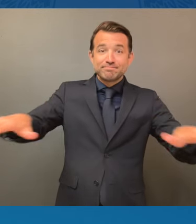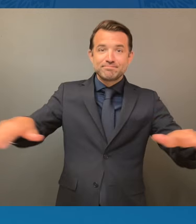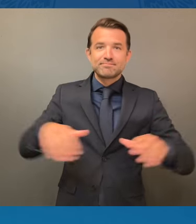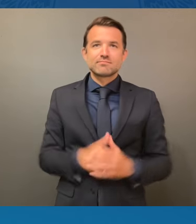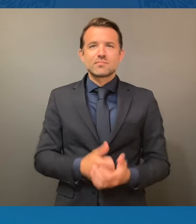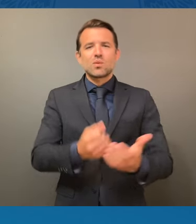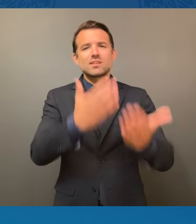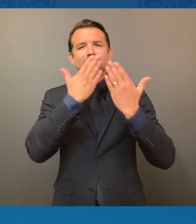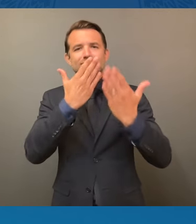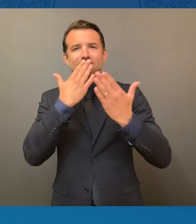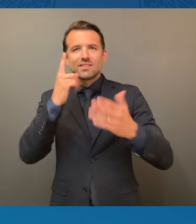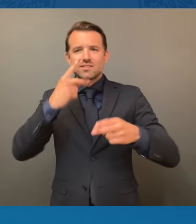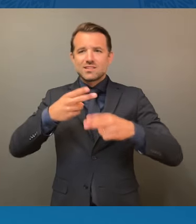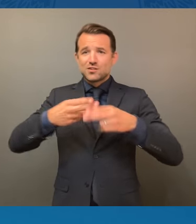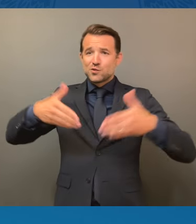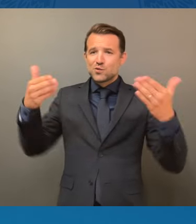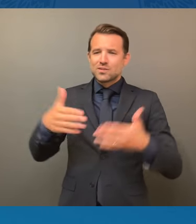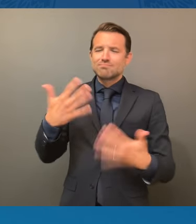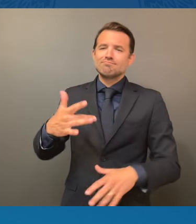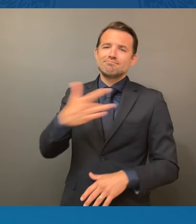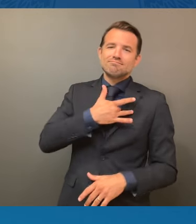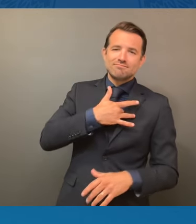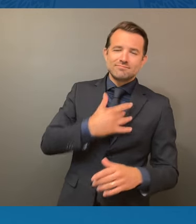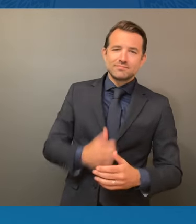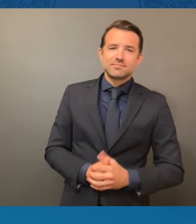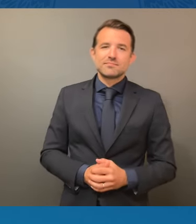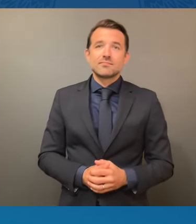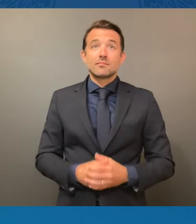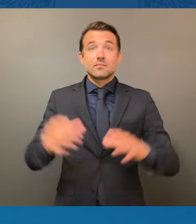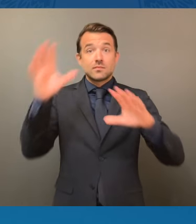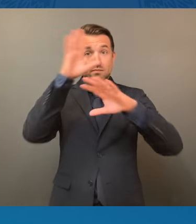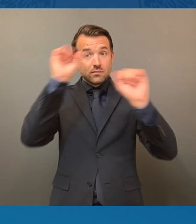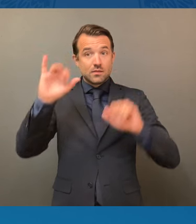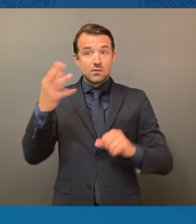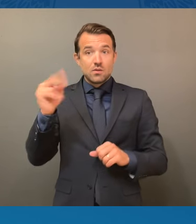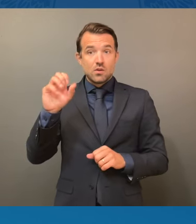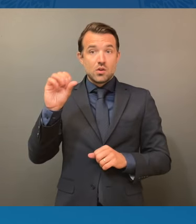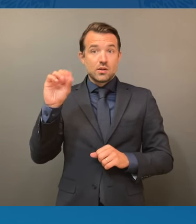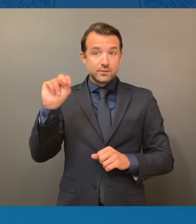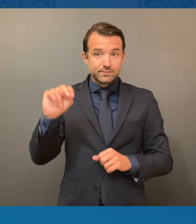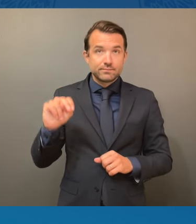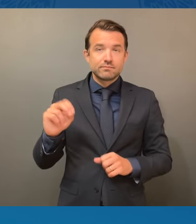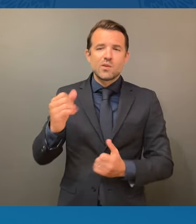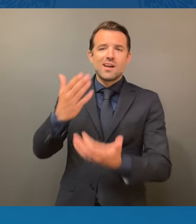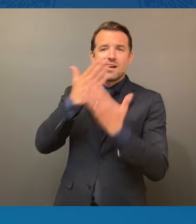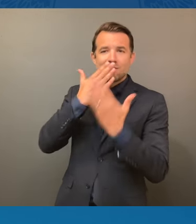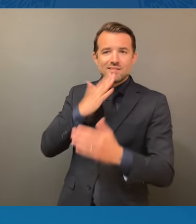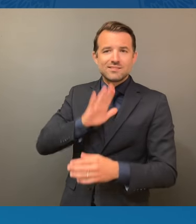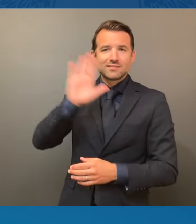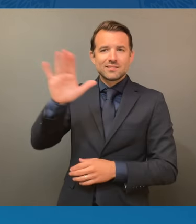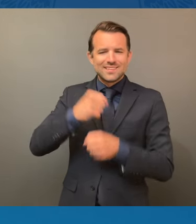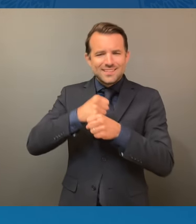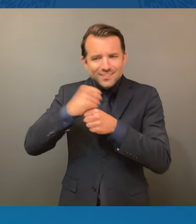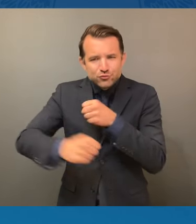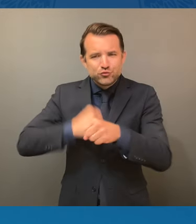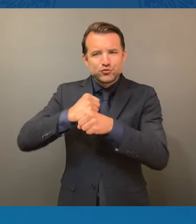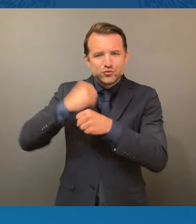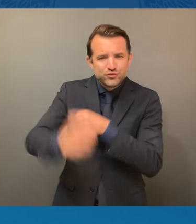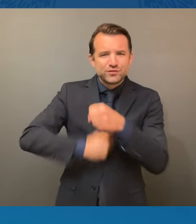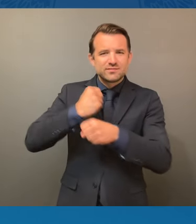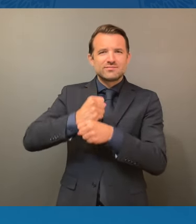means a lot. President Johnson, thank you for your years of dedicated partnership